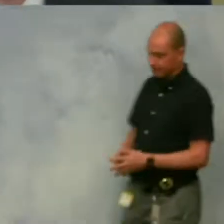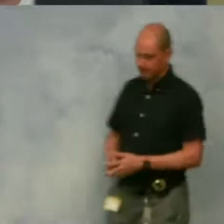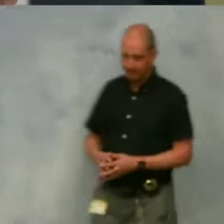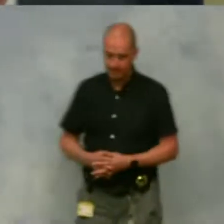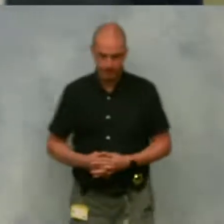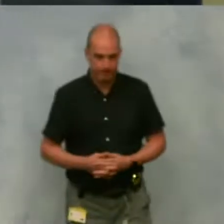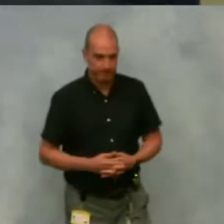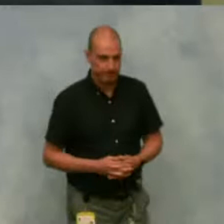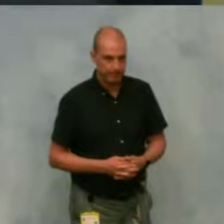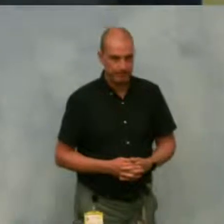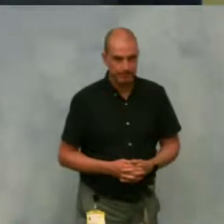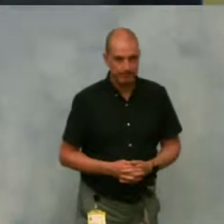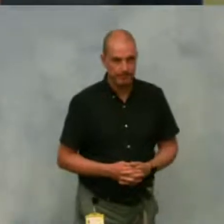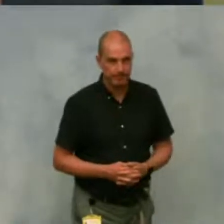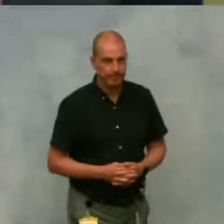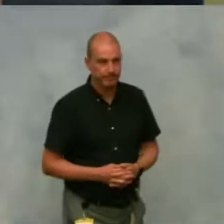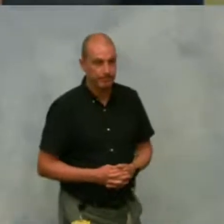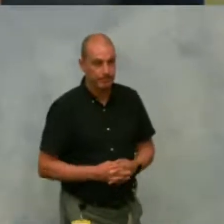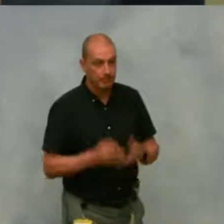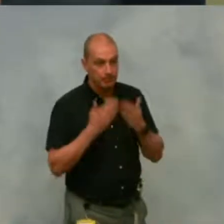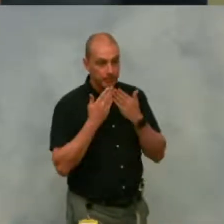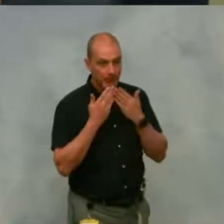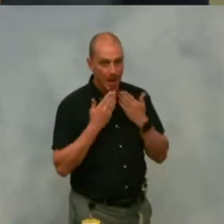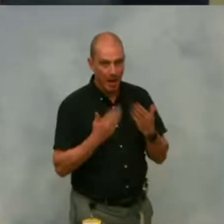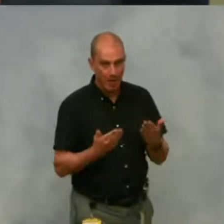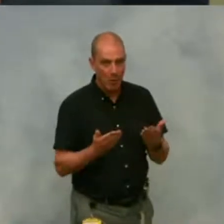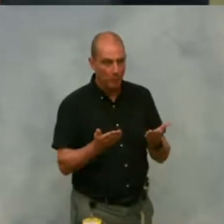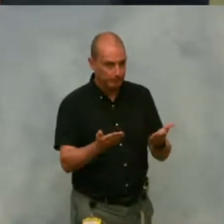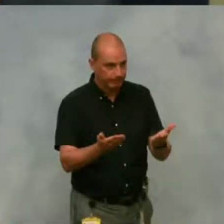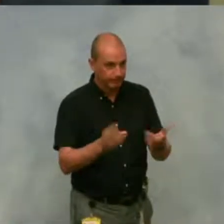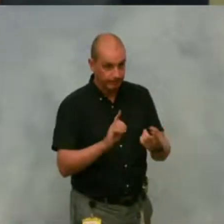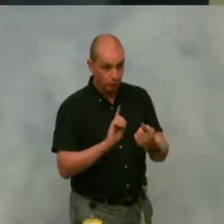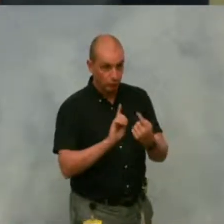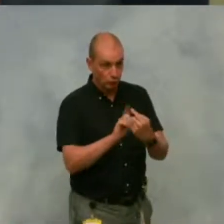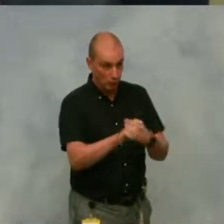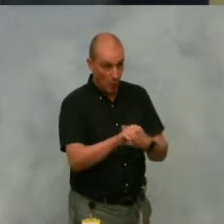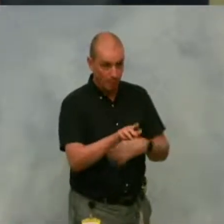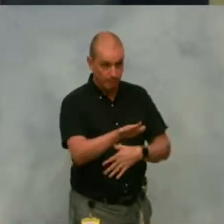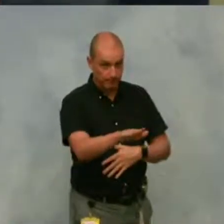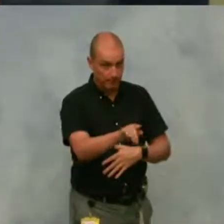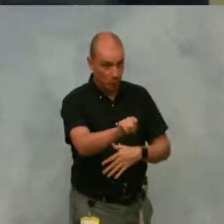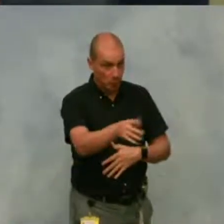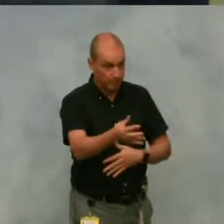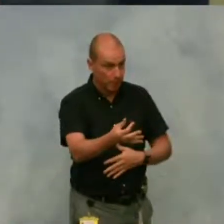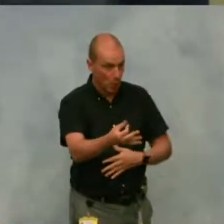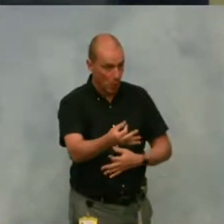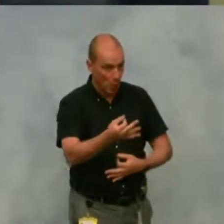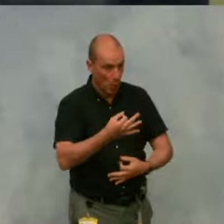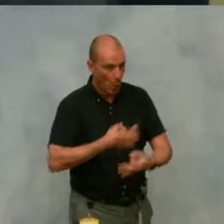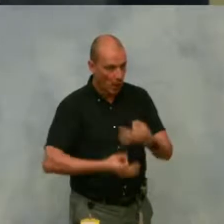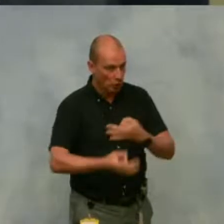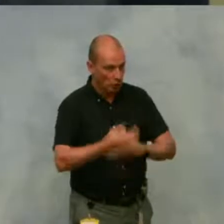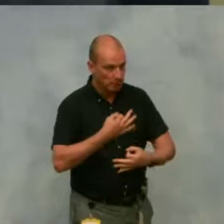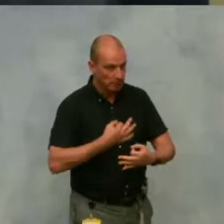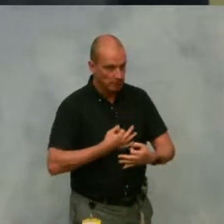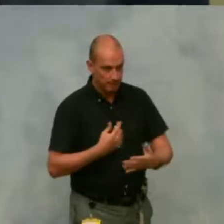A slight pause. Thank you, Councillor. I think in relation to your question on the recovery